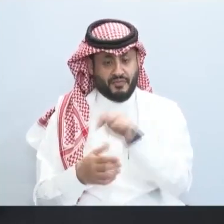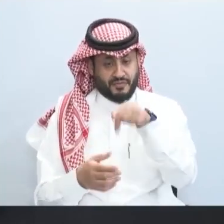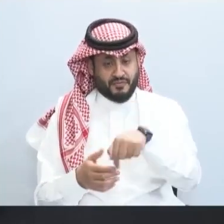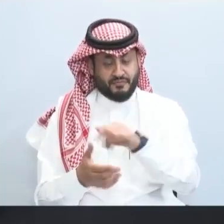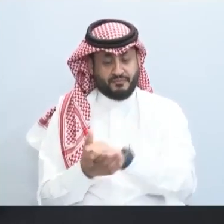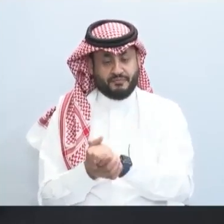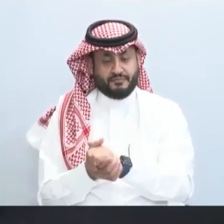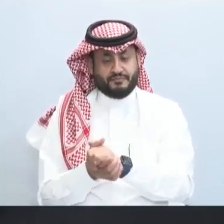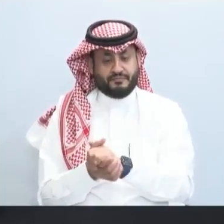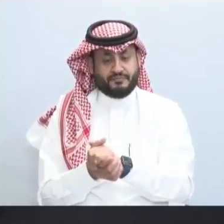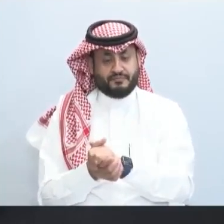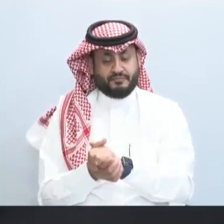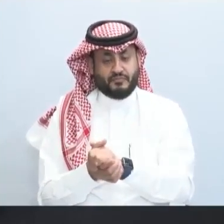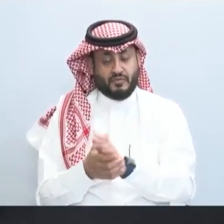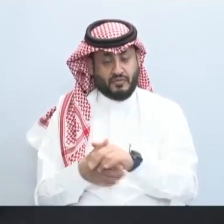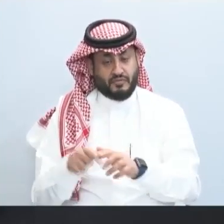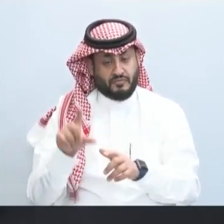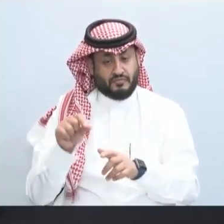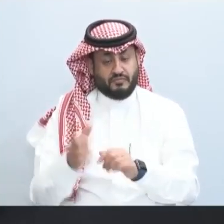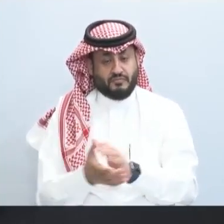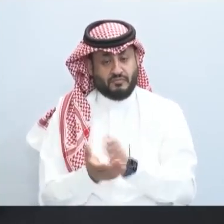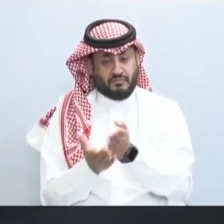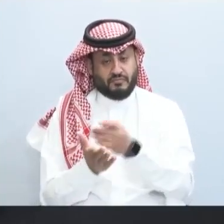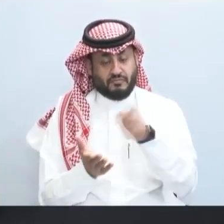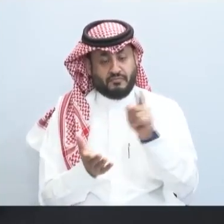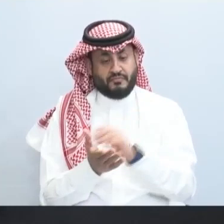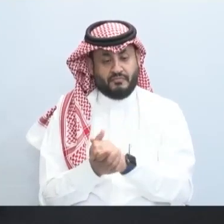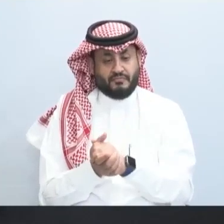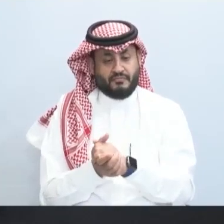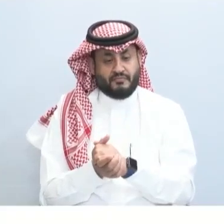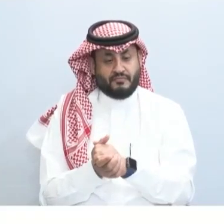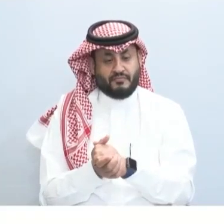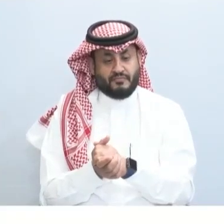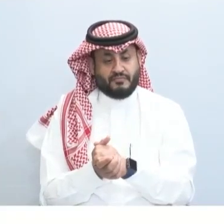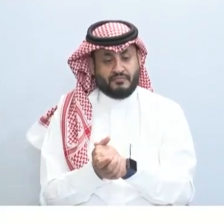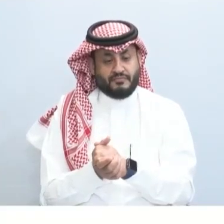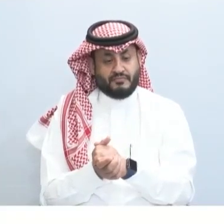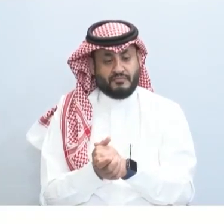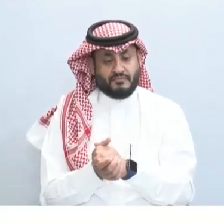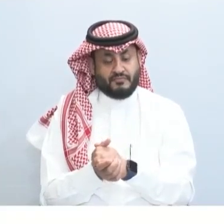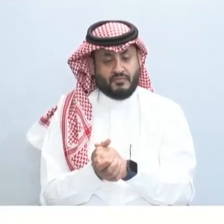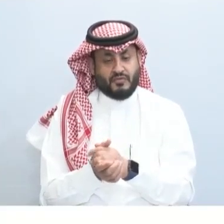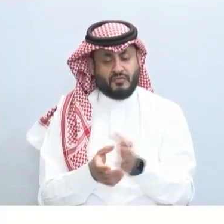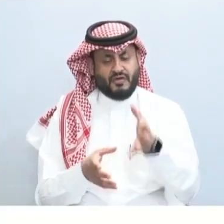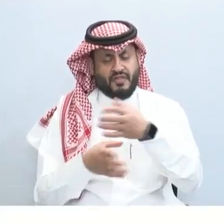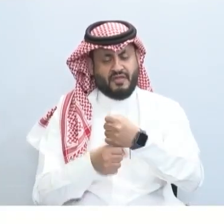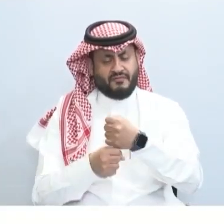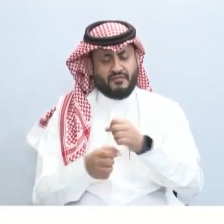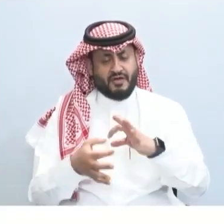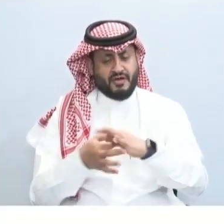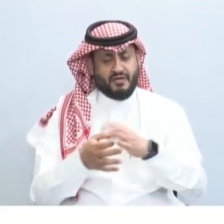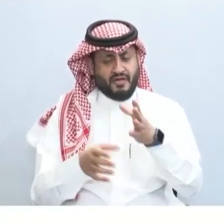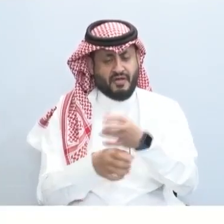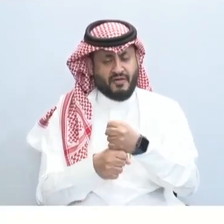happens, everyone will be good and right. And even with the faith of